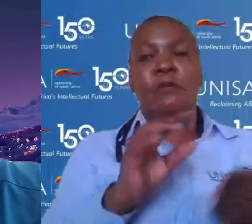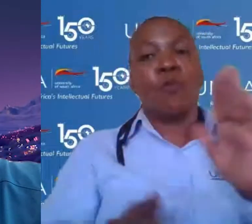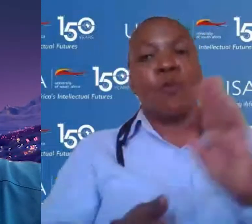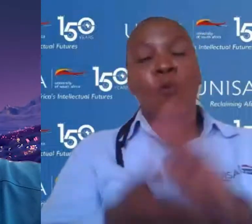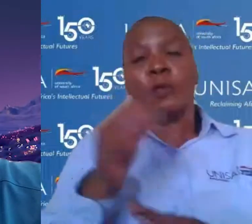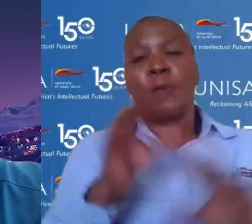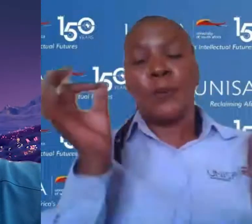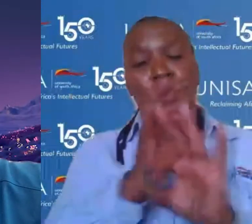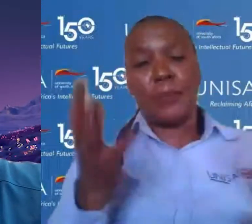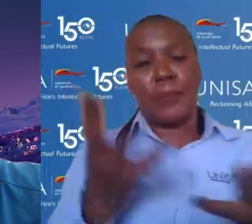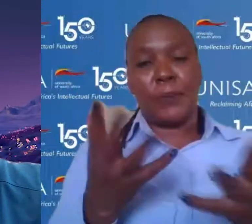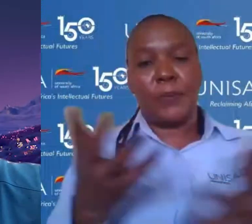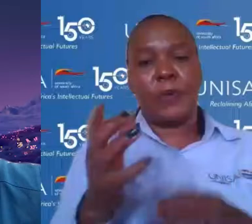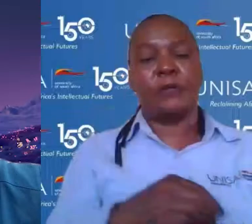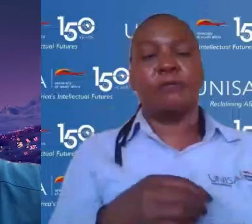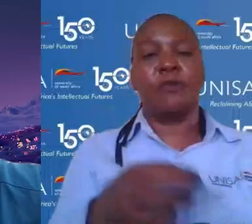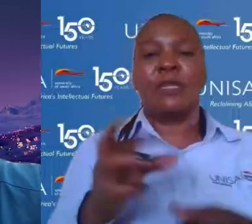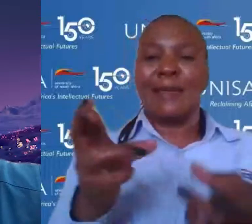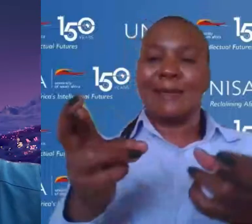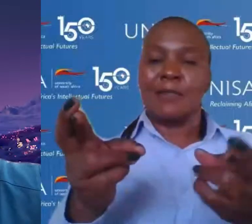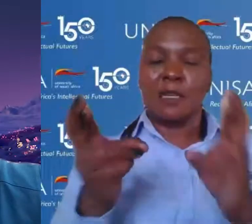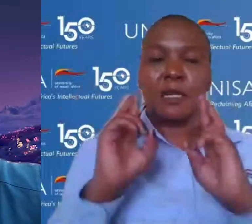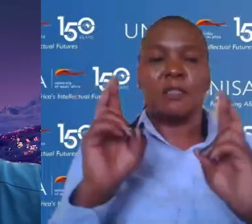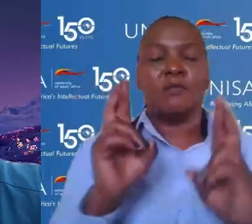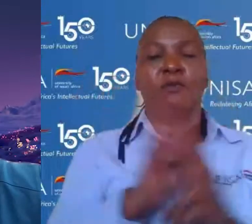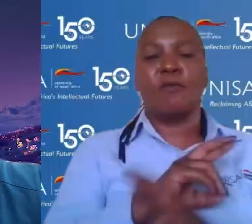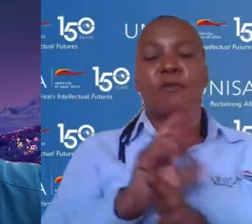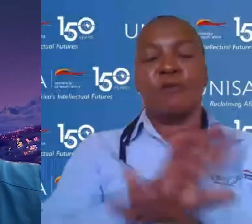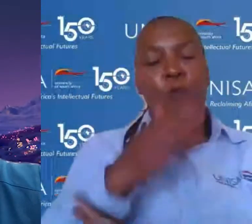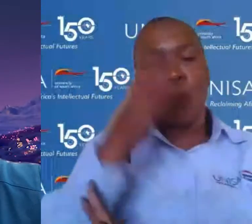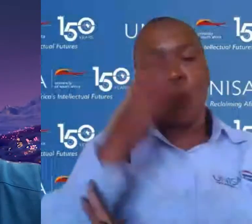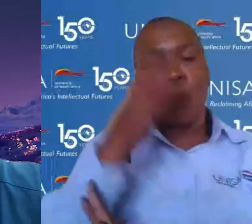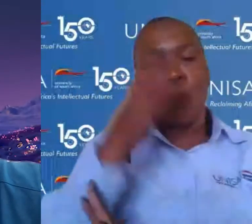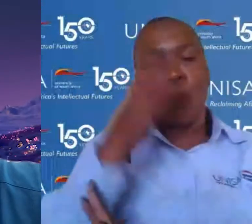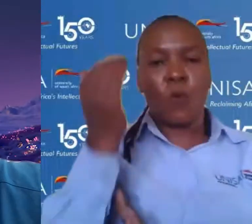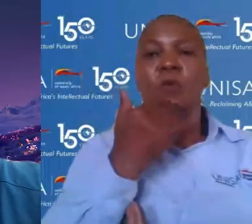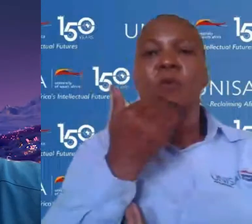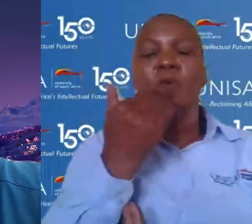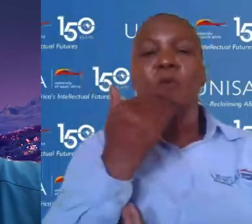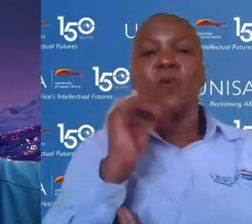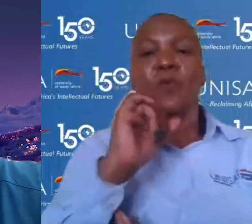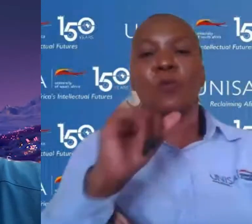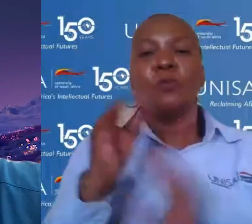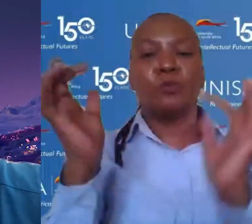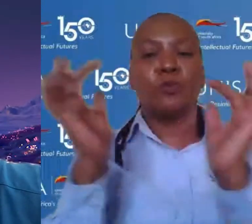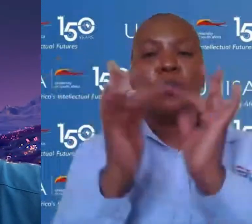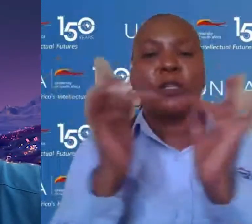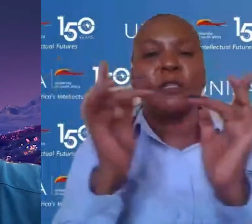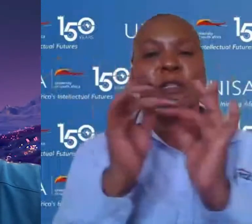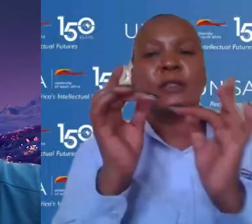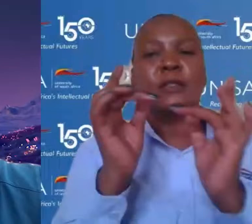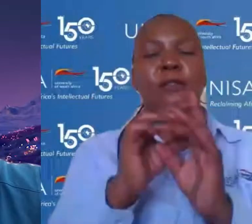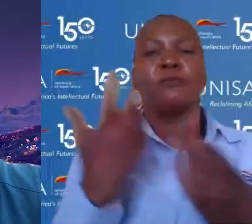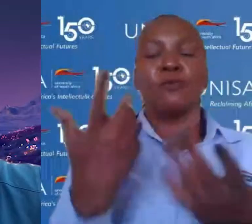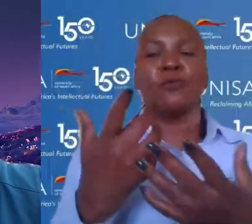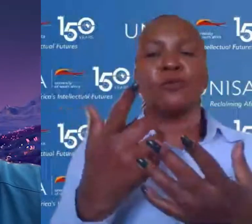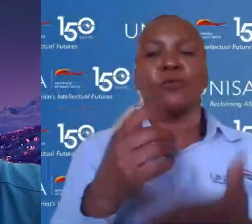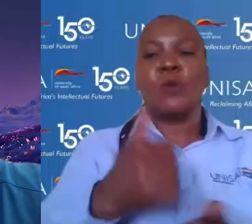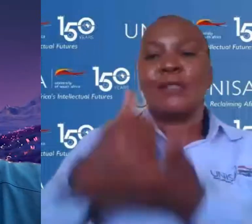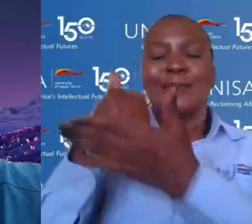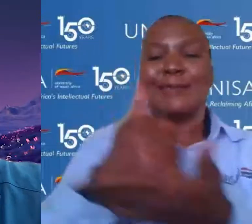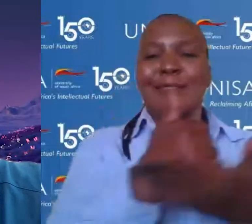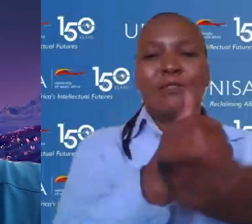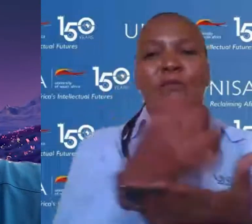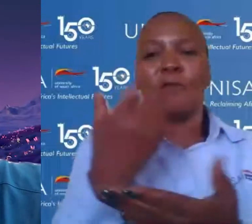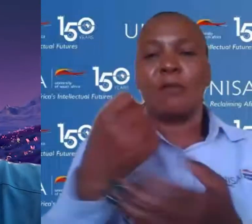you run the risk of not knowing who to contact to troubleshoot. You should